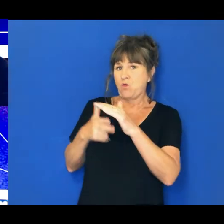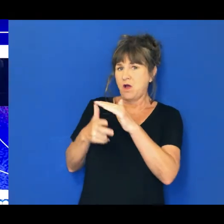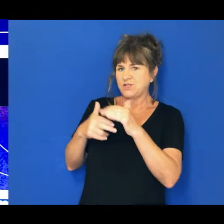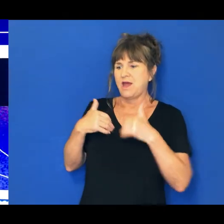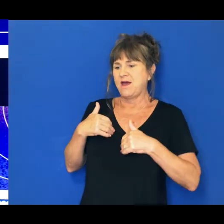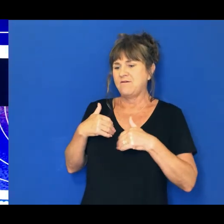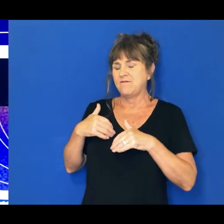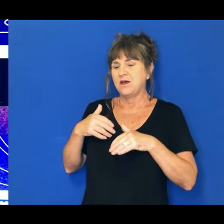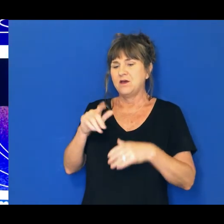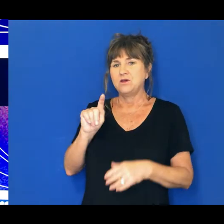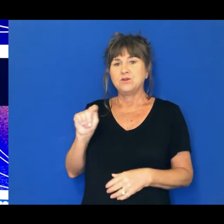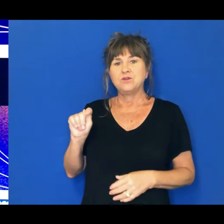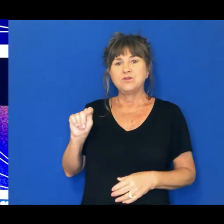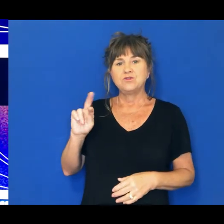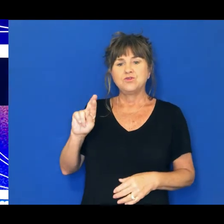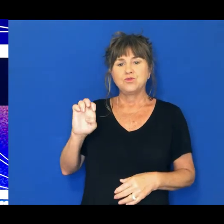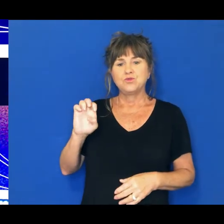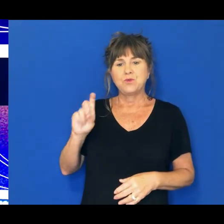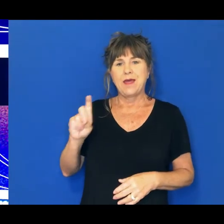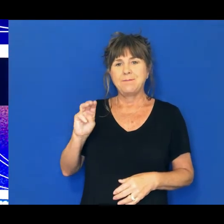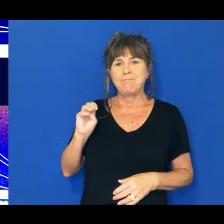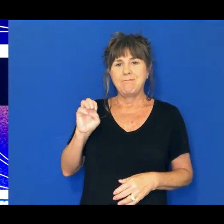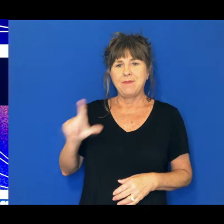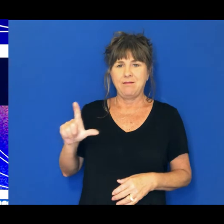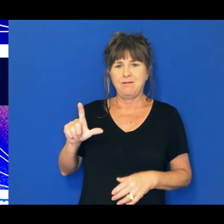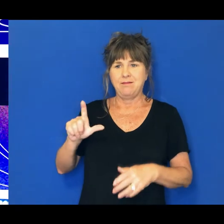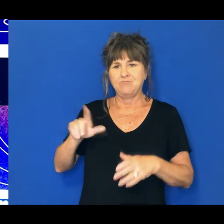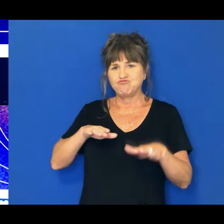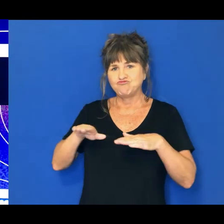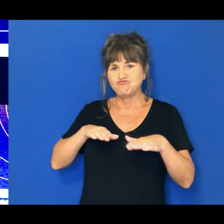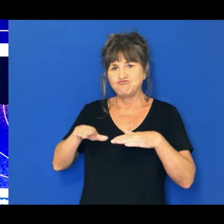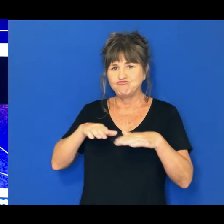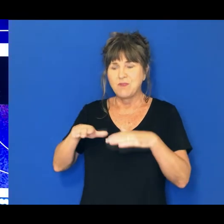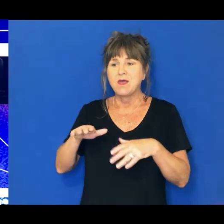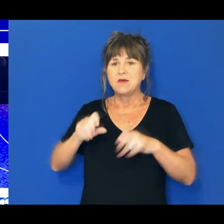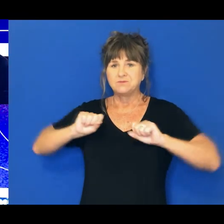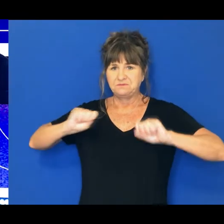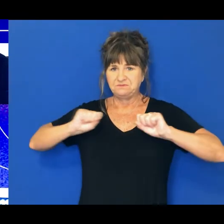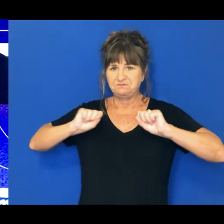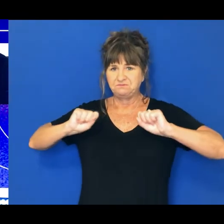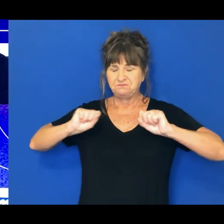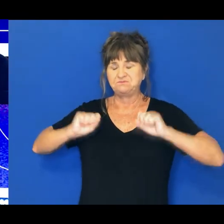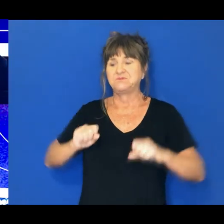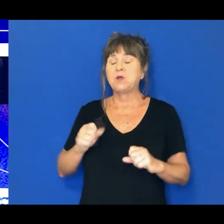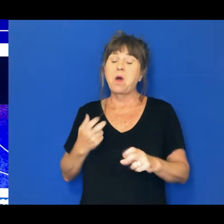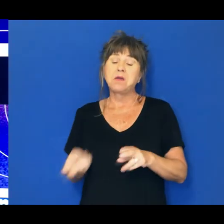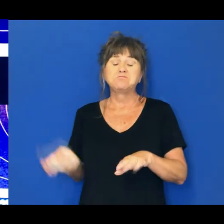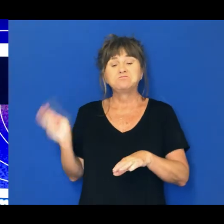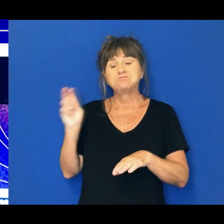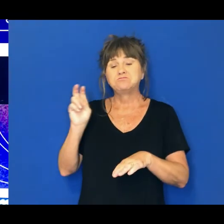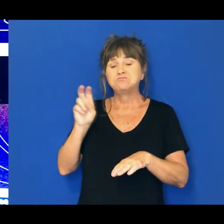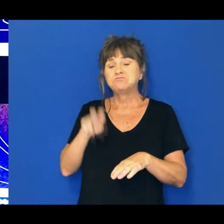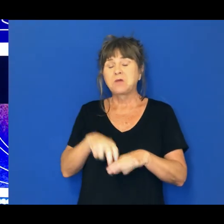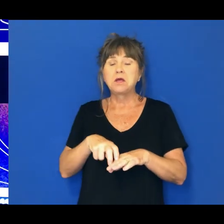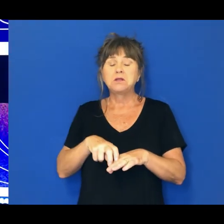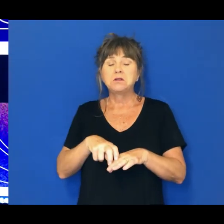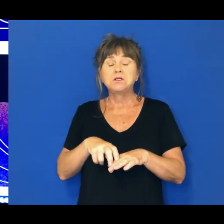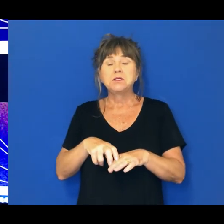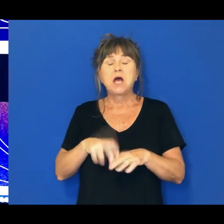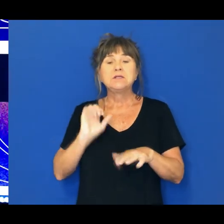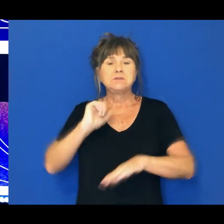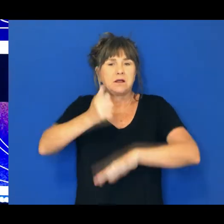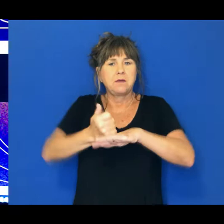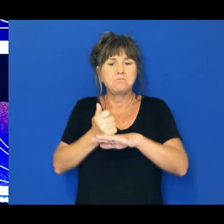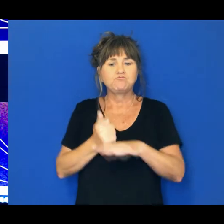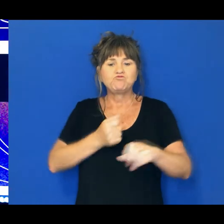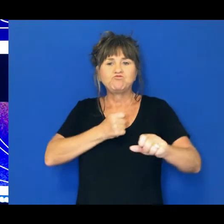so usually my wife uses that, Vanessa, who's sitting right there. But I said, you know what, let me go ahead and try. So I got on the treadmill, and I kind of put it to my speed, and